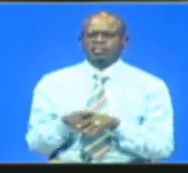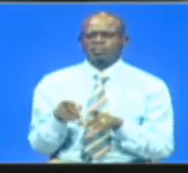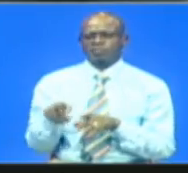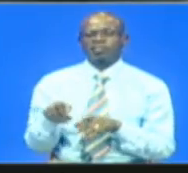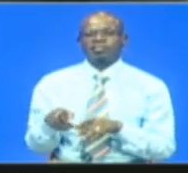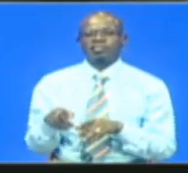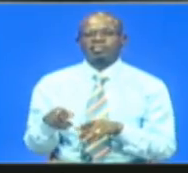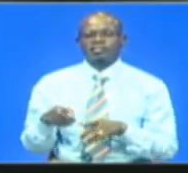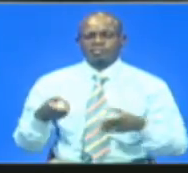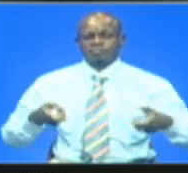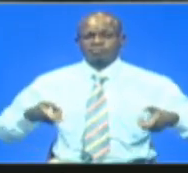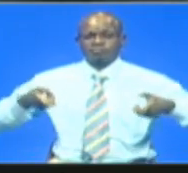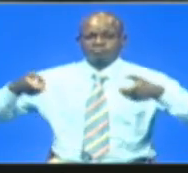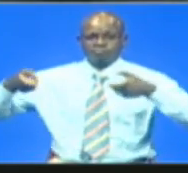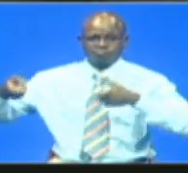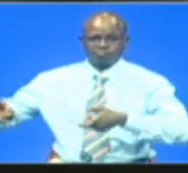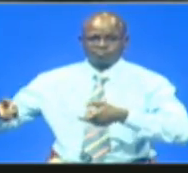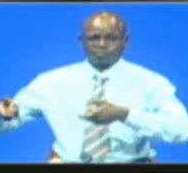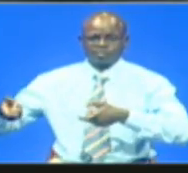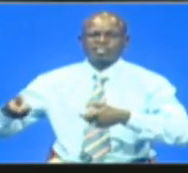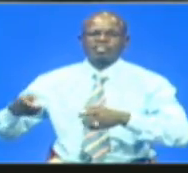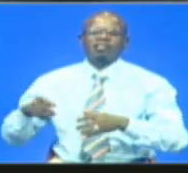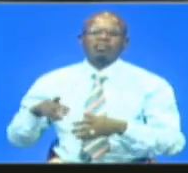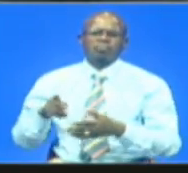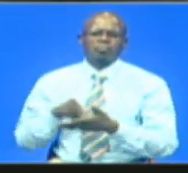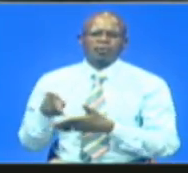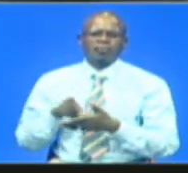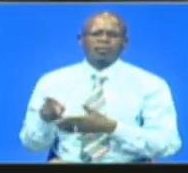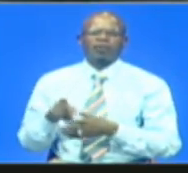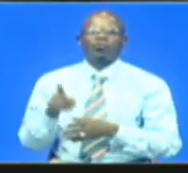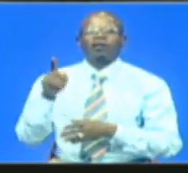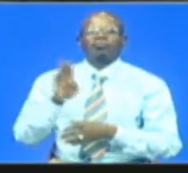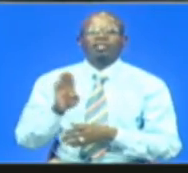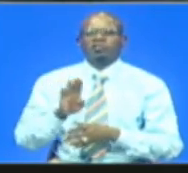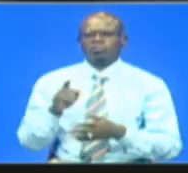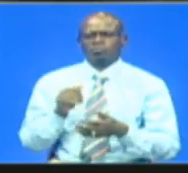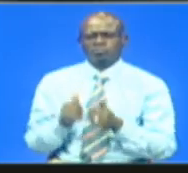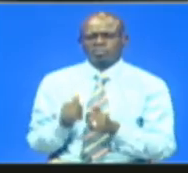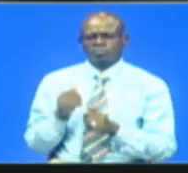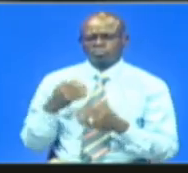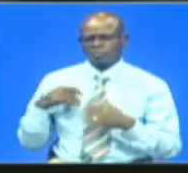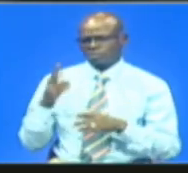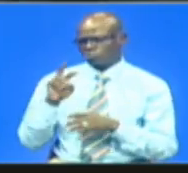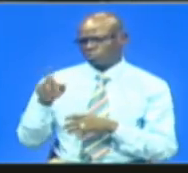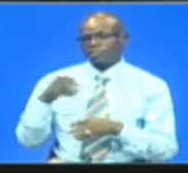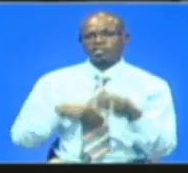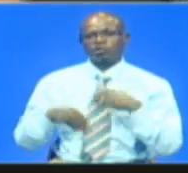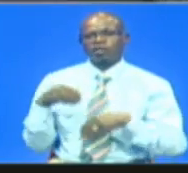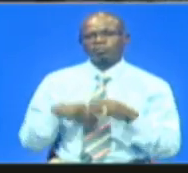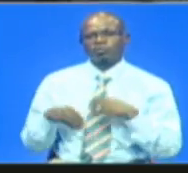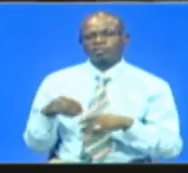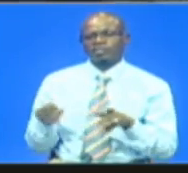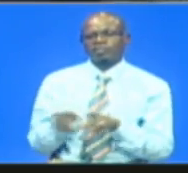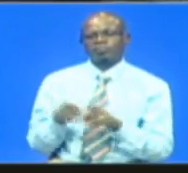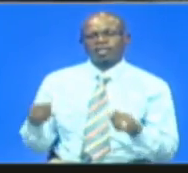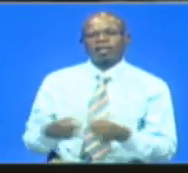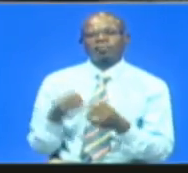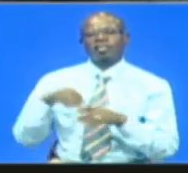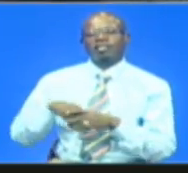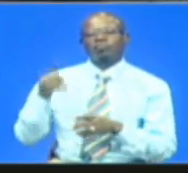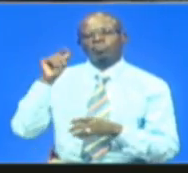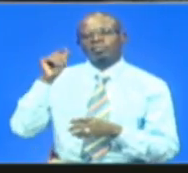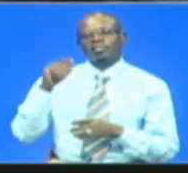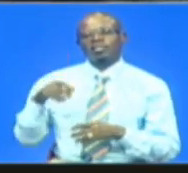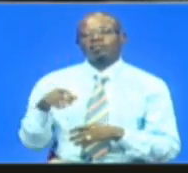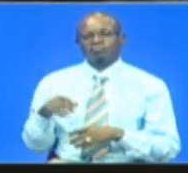billion shillings in what later turned out to be a scandal have been lying idle in Miritini in Mombasa County. The National